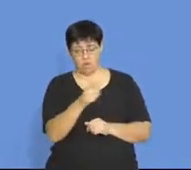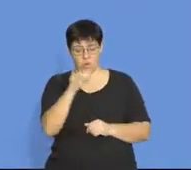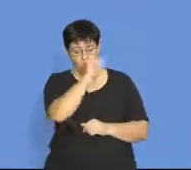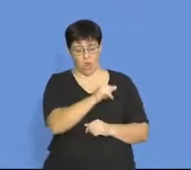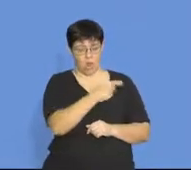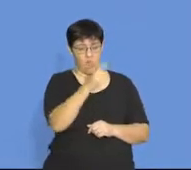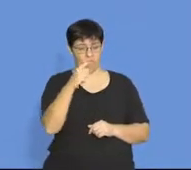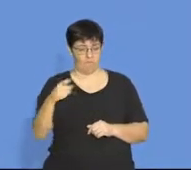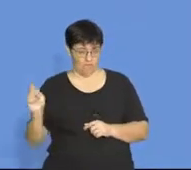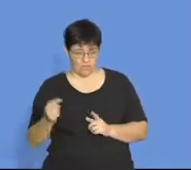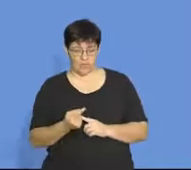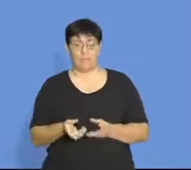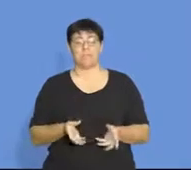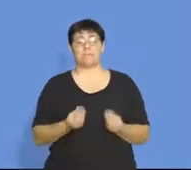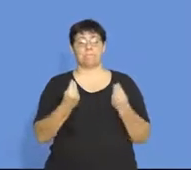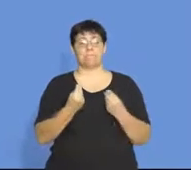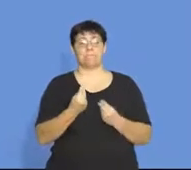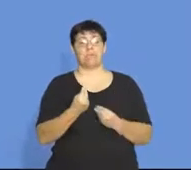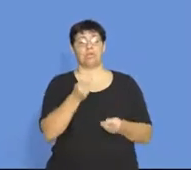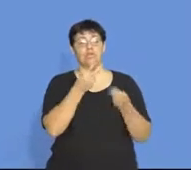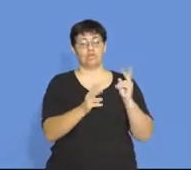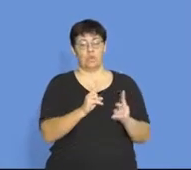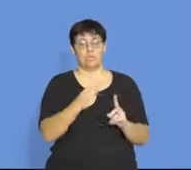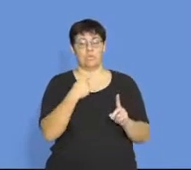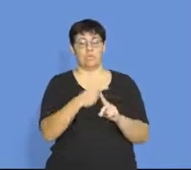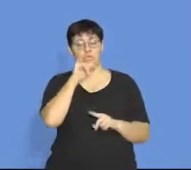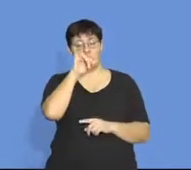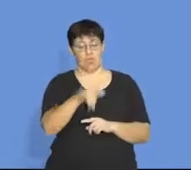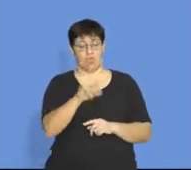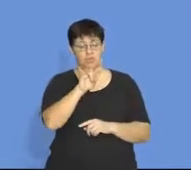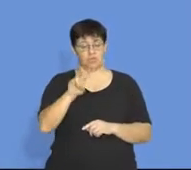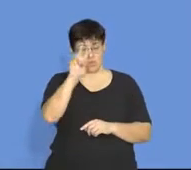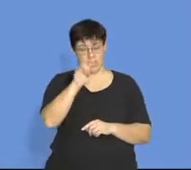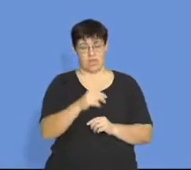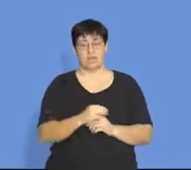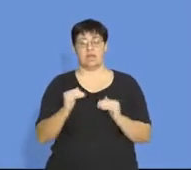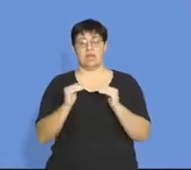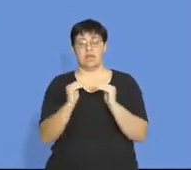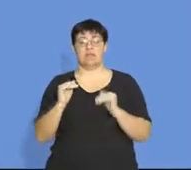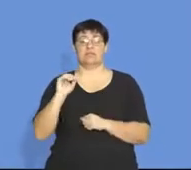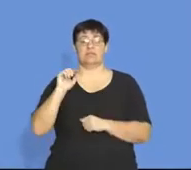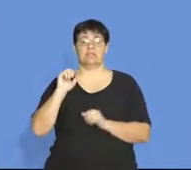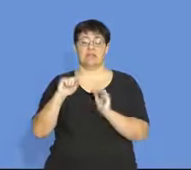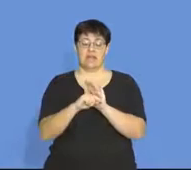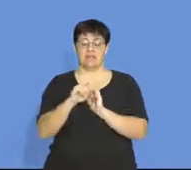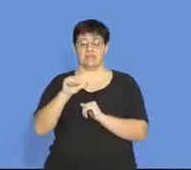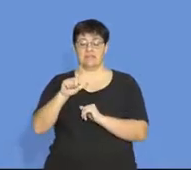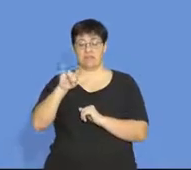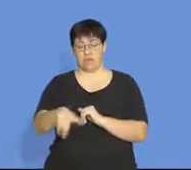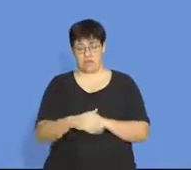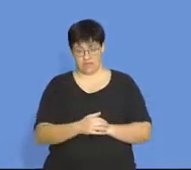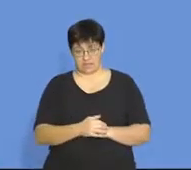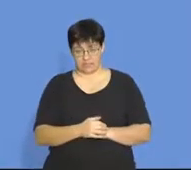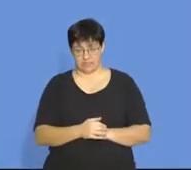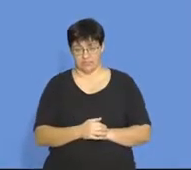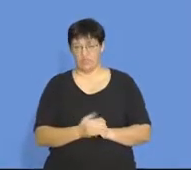everything by y, which will then give me the 12 plus y squared equal to negative 7y. That's where that